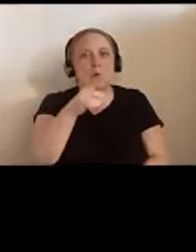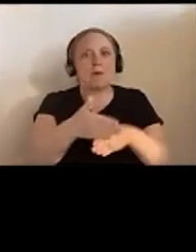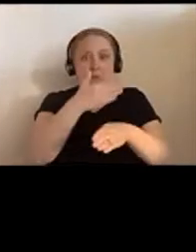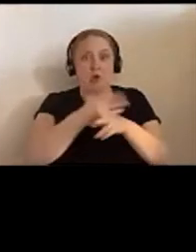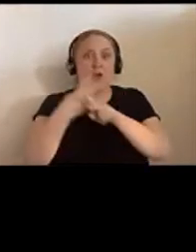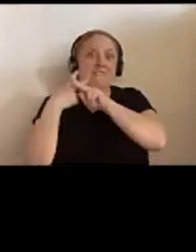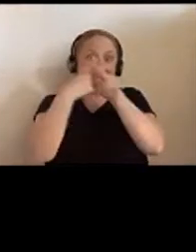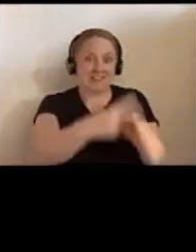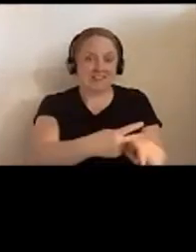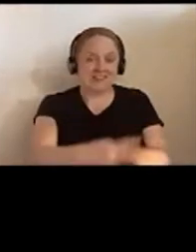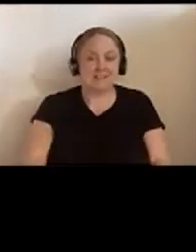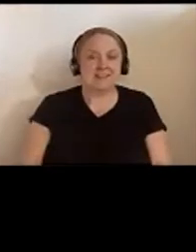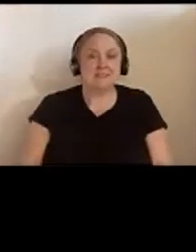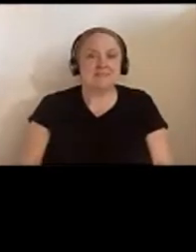museum.